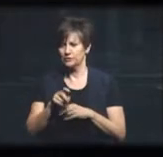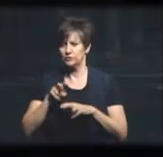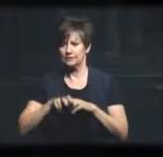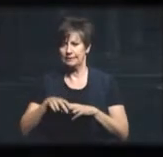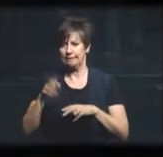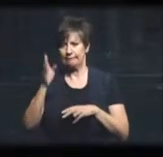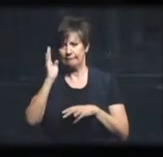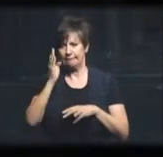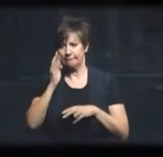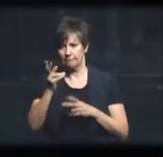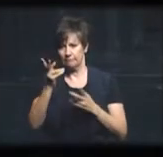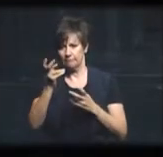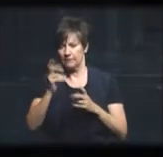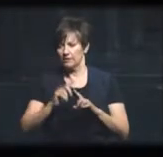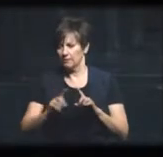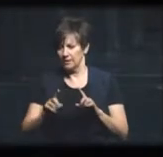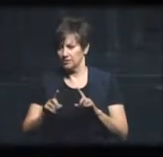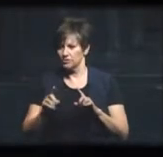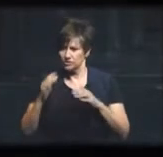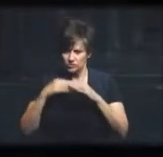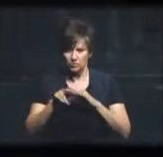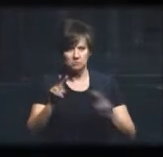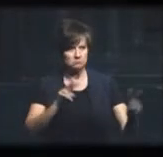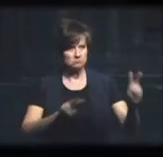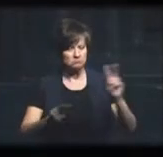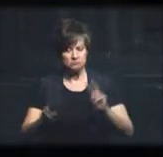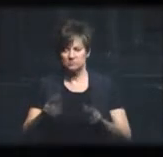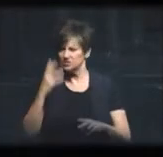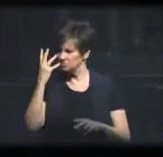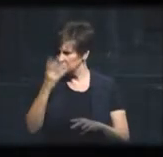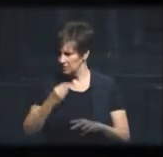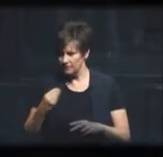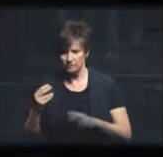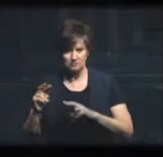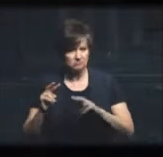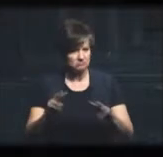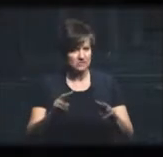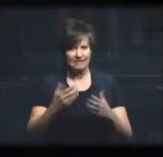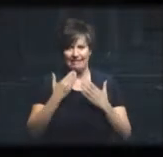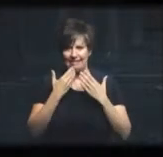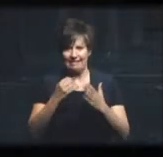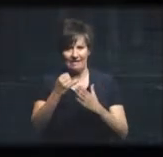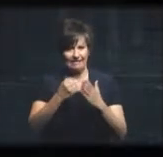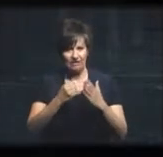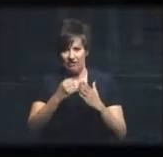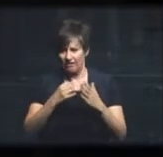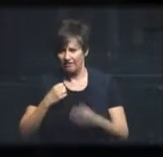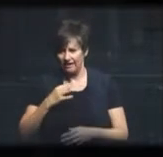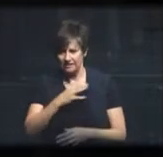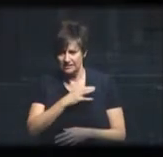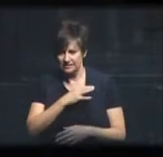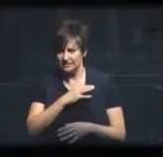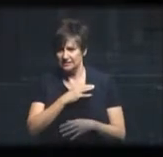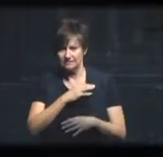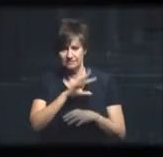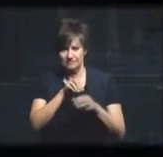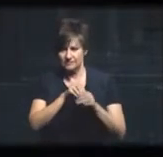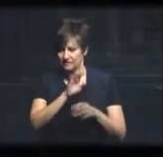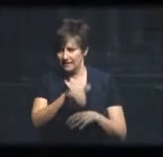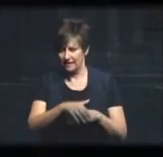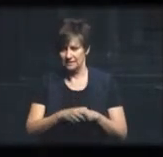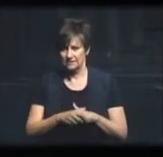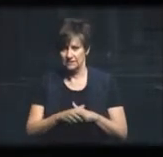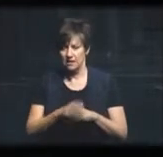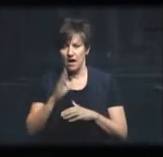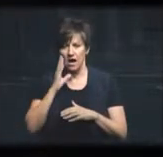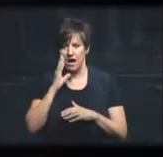really is beautiful space, wonderfully designed. I want to thank our art faculty for their engagement with this. I